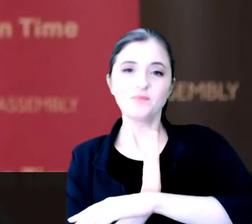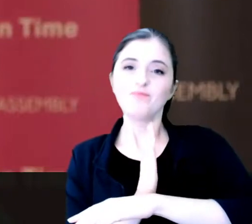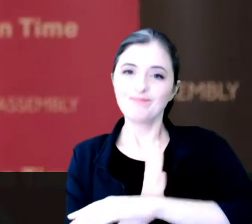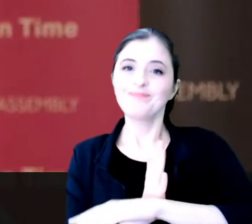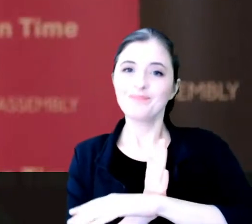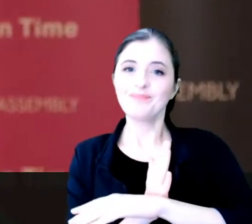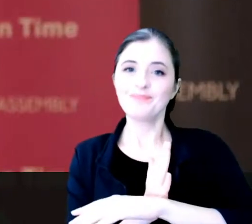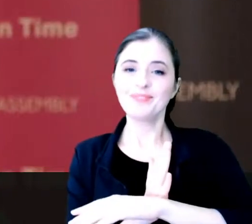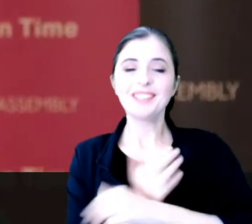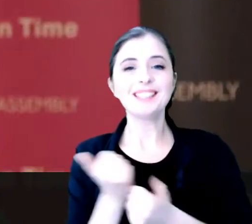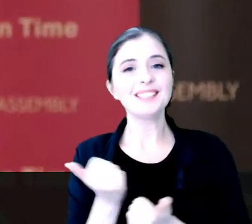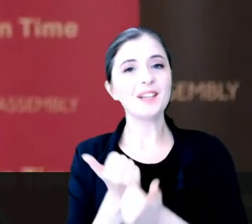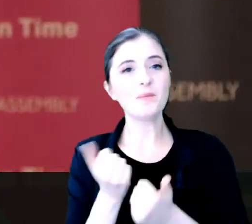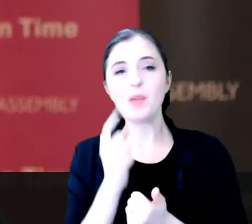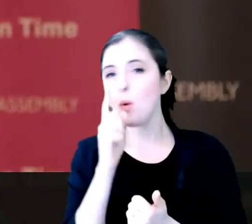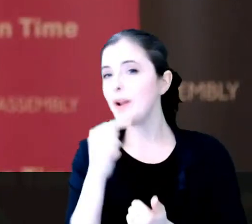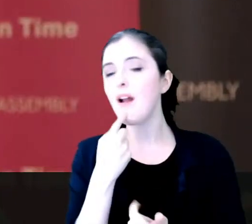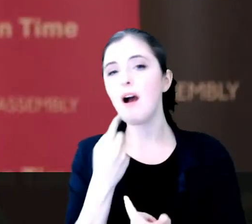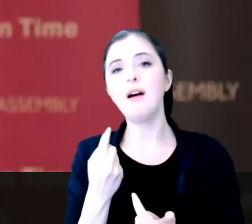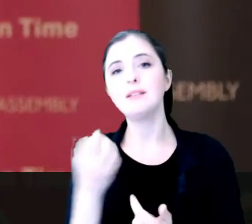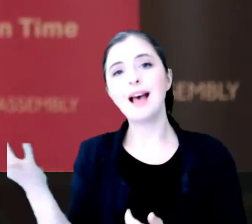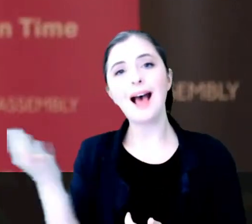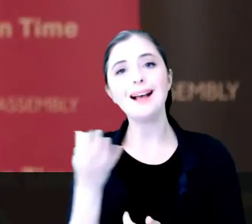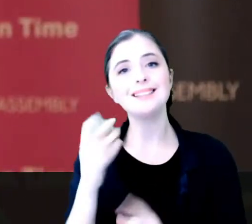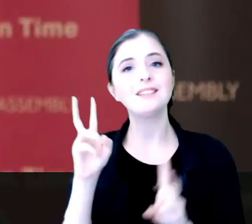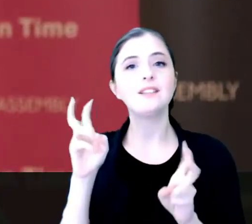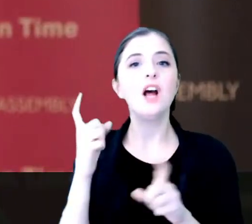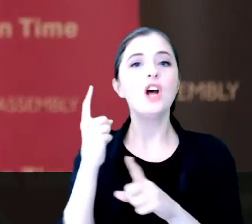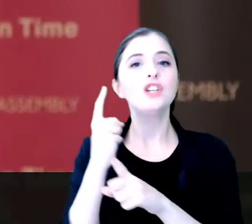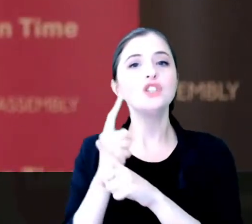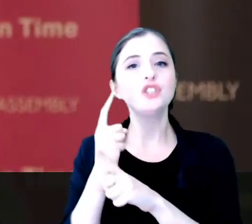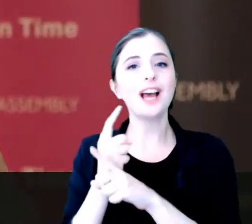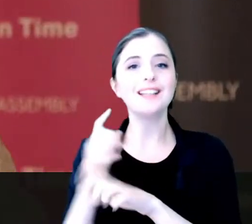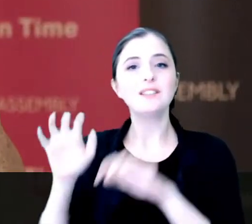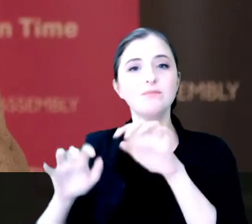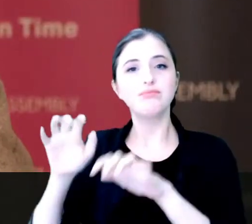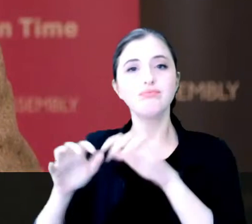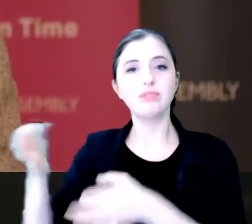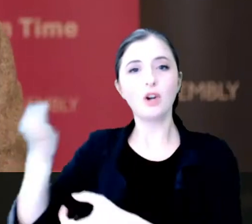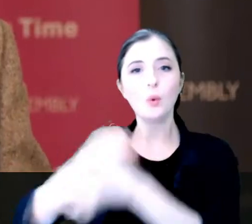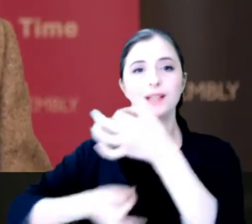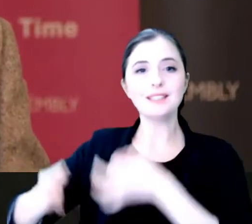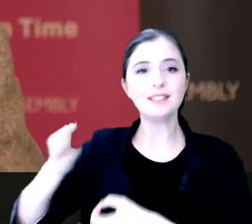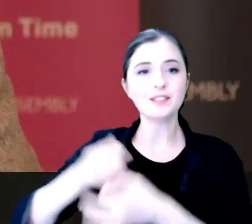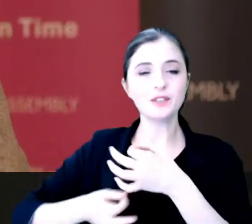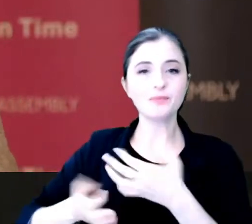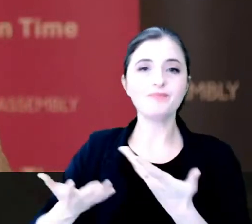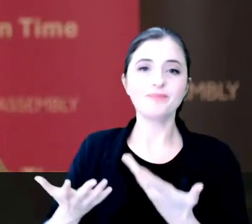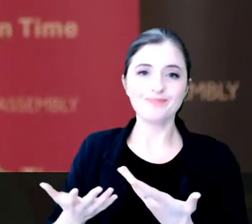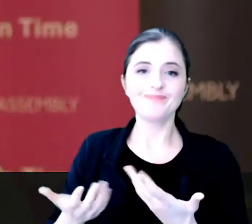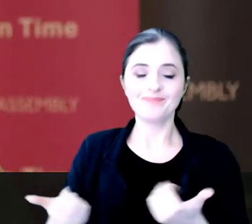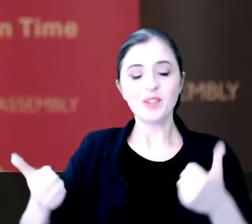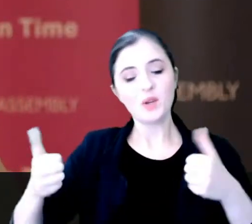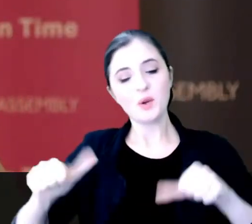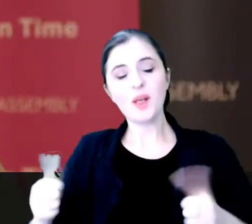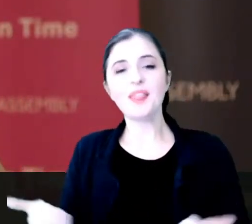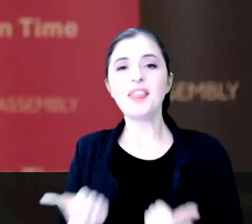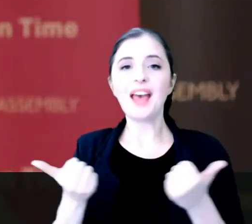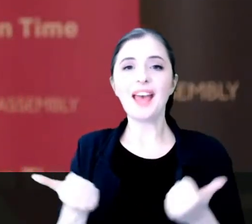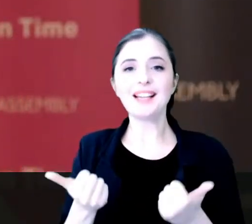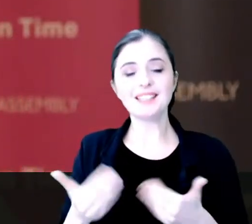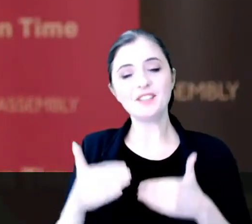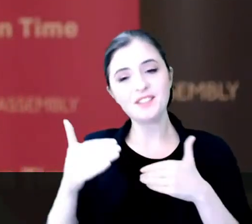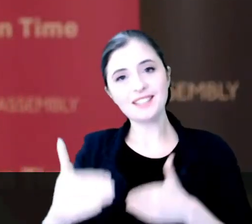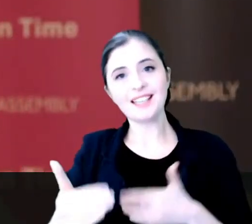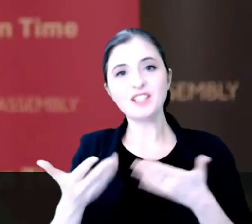any chat questions. So we have, I'm afraid, come to an end of the session. So